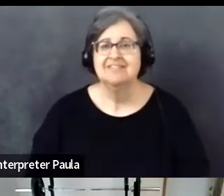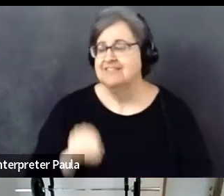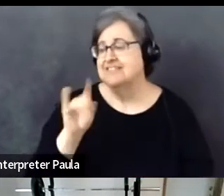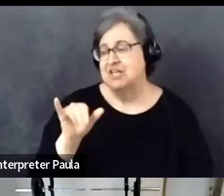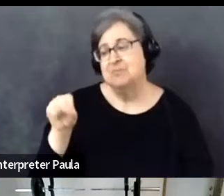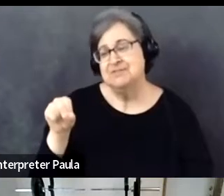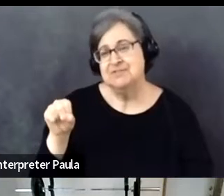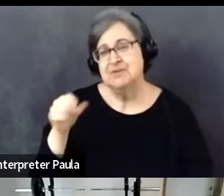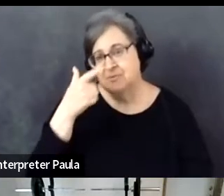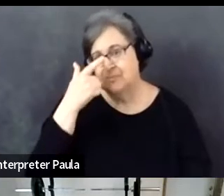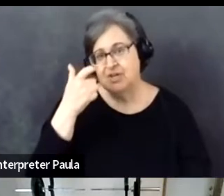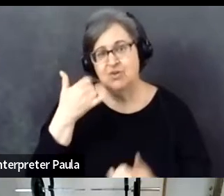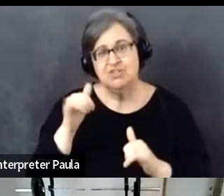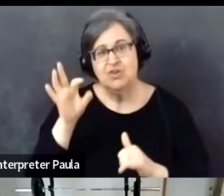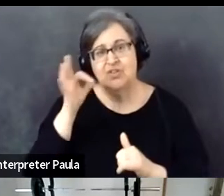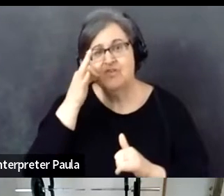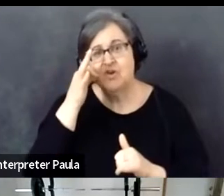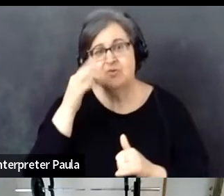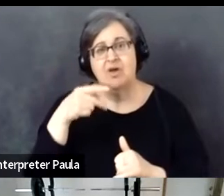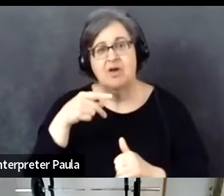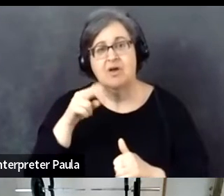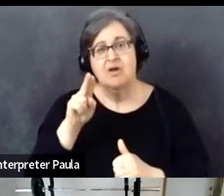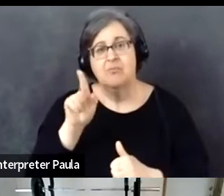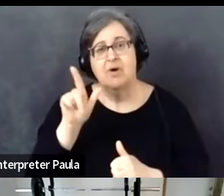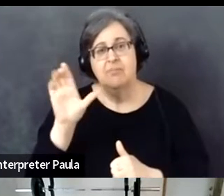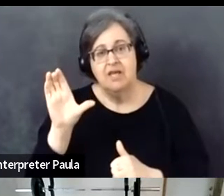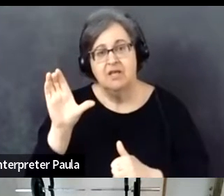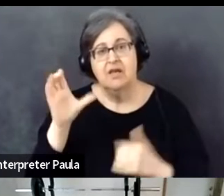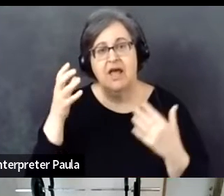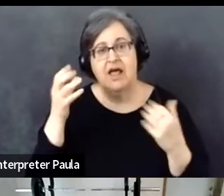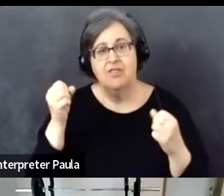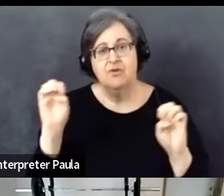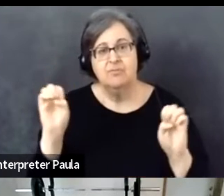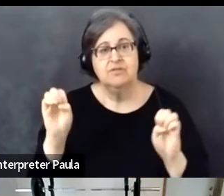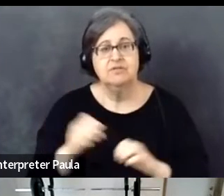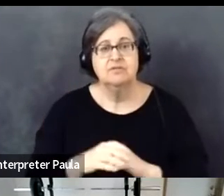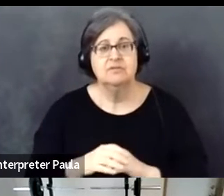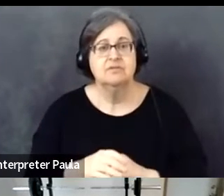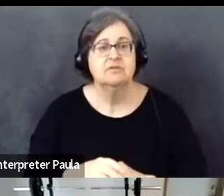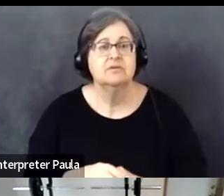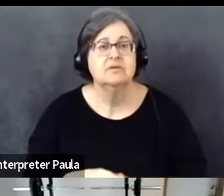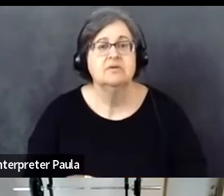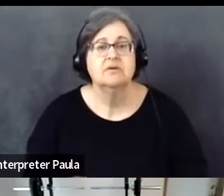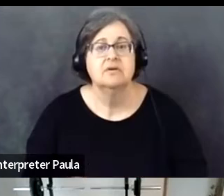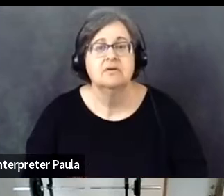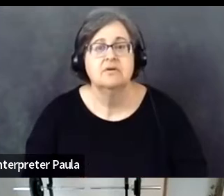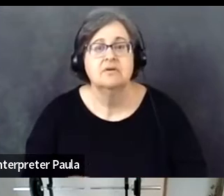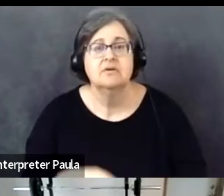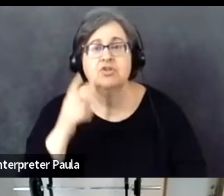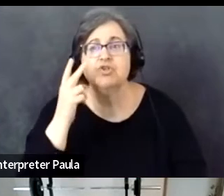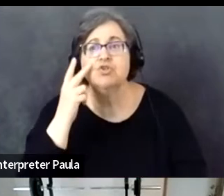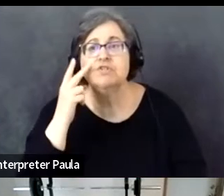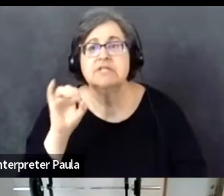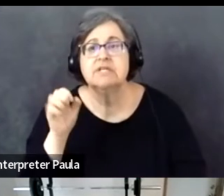because we're still under a federal public health emergency. Okay. Amy, did you see Jen Wolf's comment?